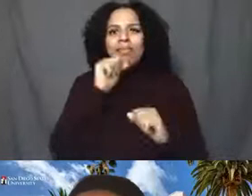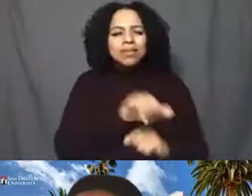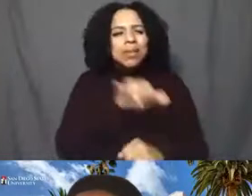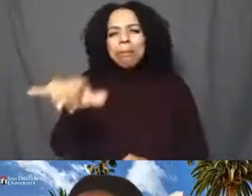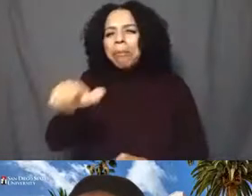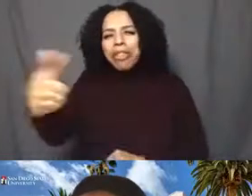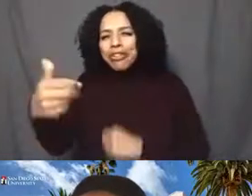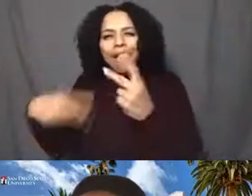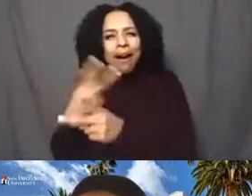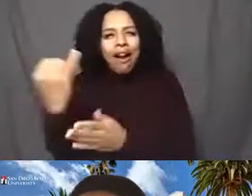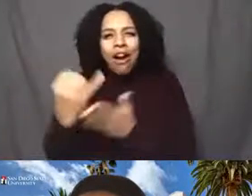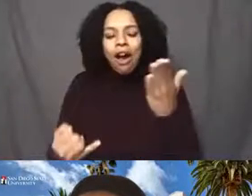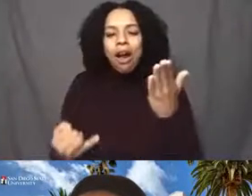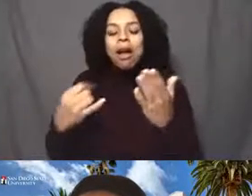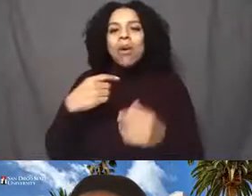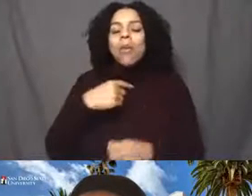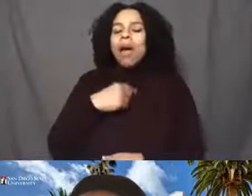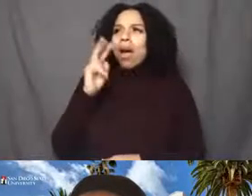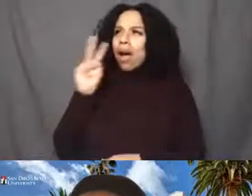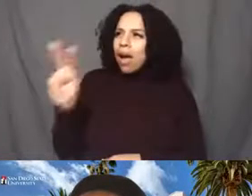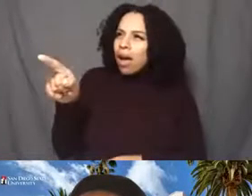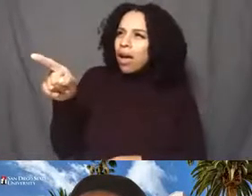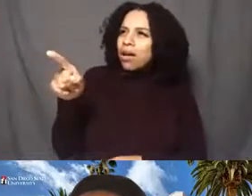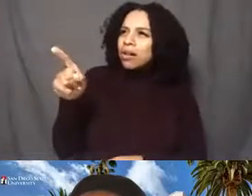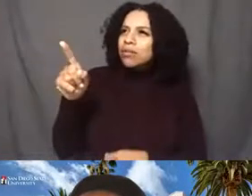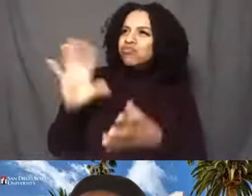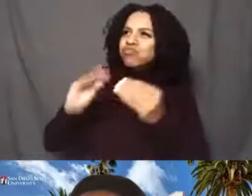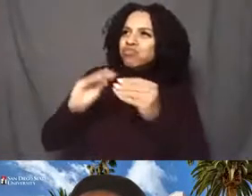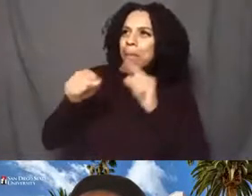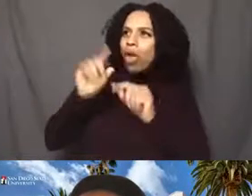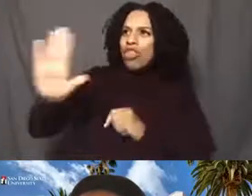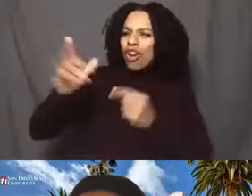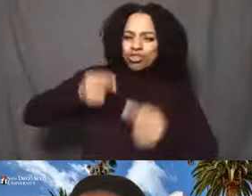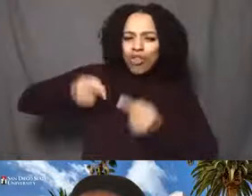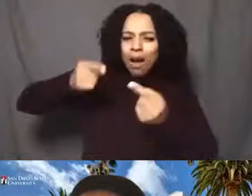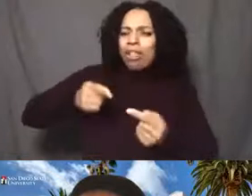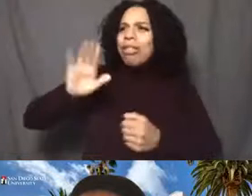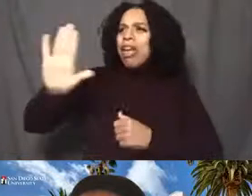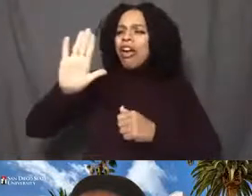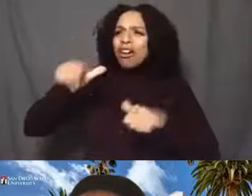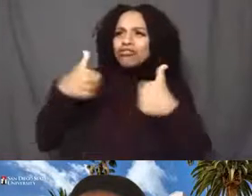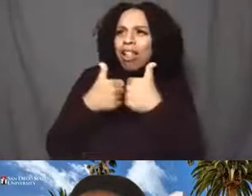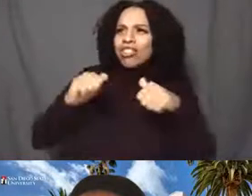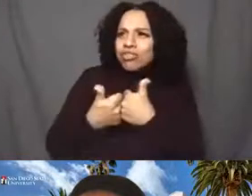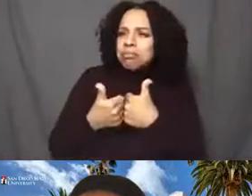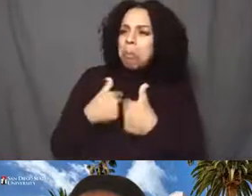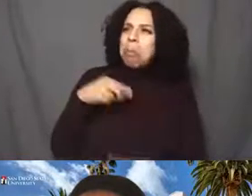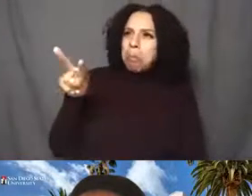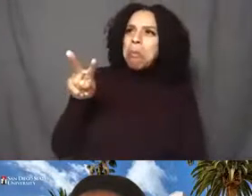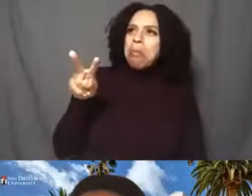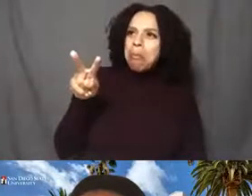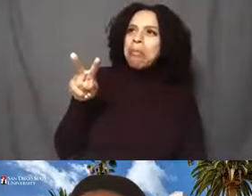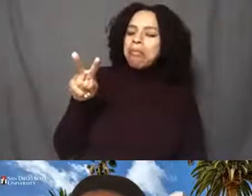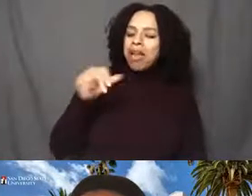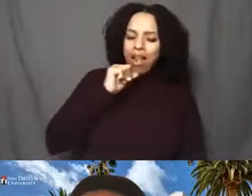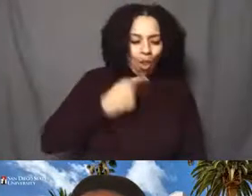saw people talking about like their struggles and what they were dealing with, you know, it made me feel like I wasn't alone, you know? So I was